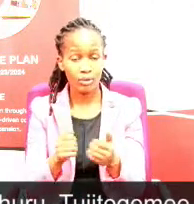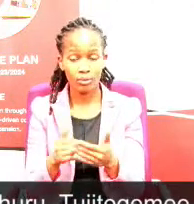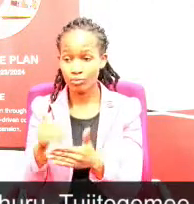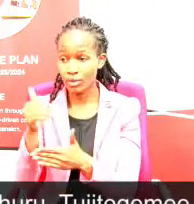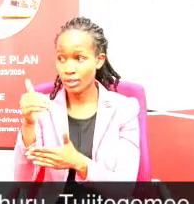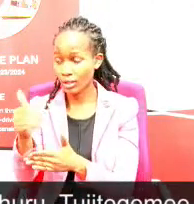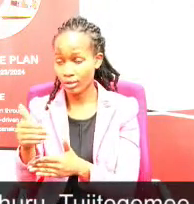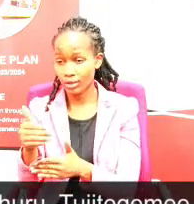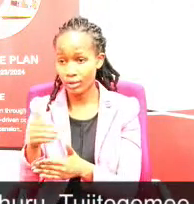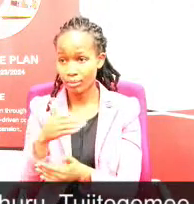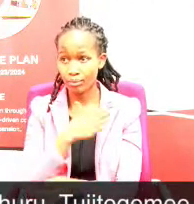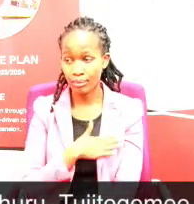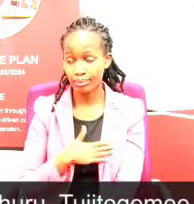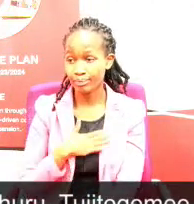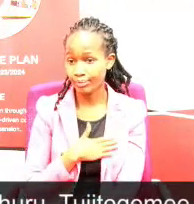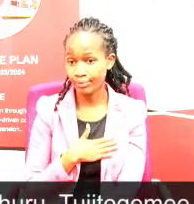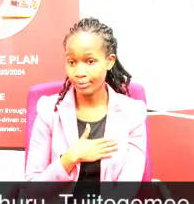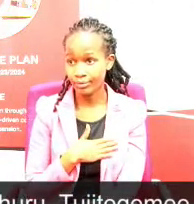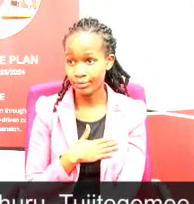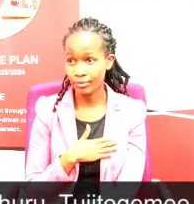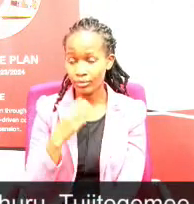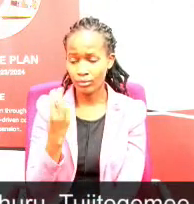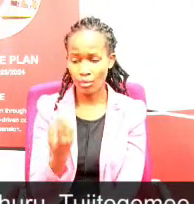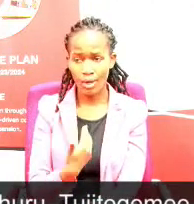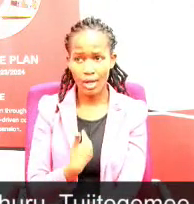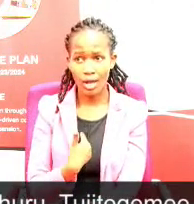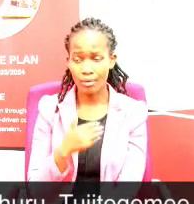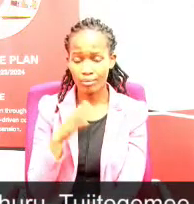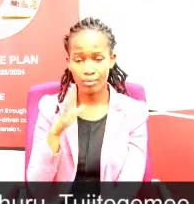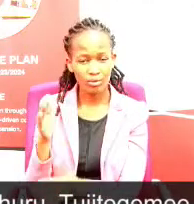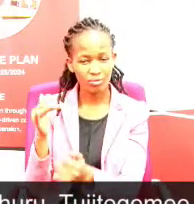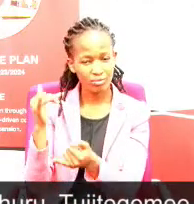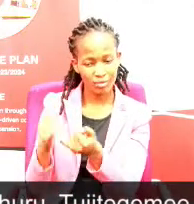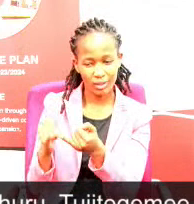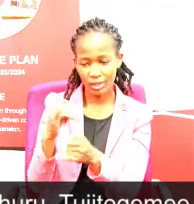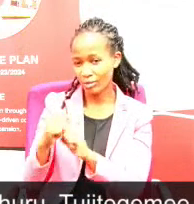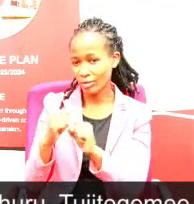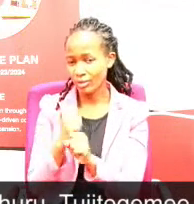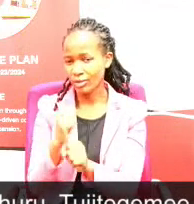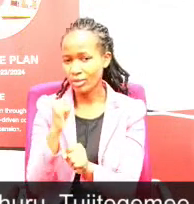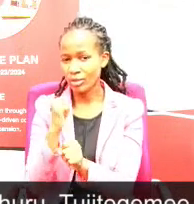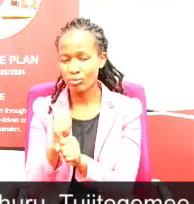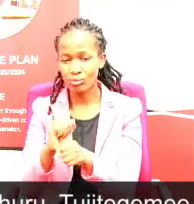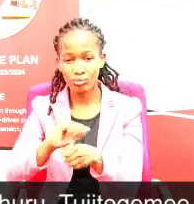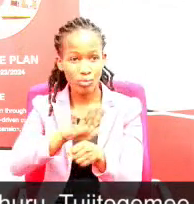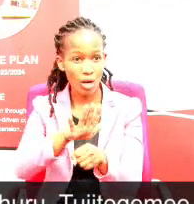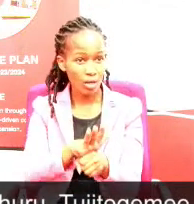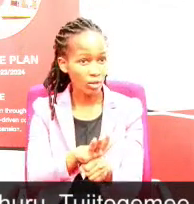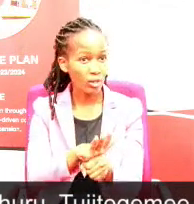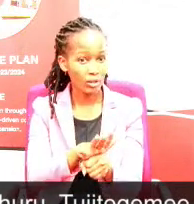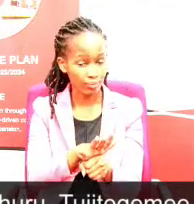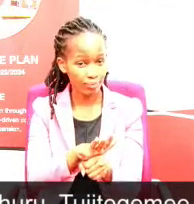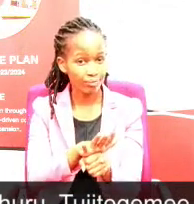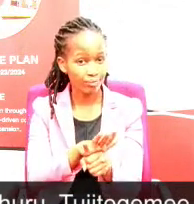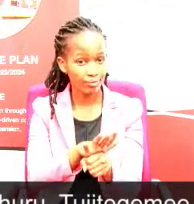slide, please. And we have been, over the last 1 year, dealing with a pandemic, and